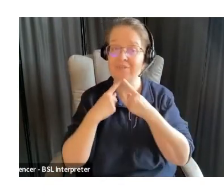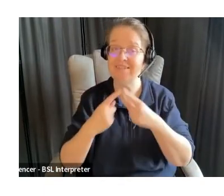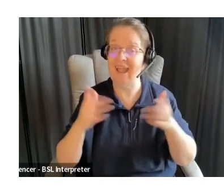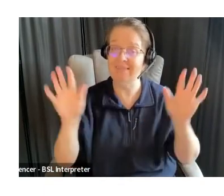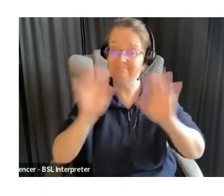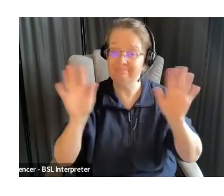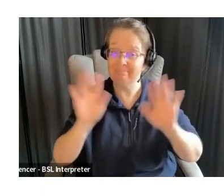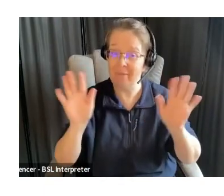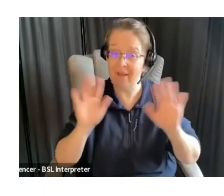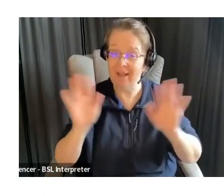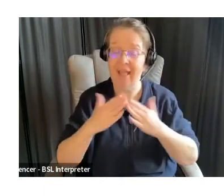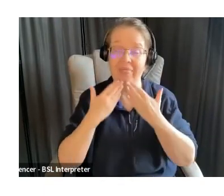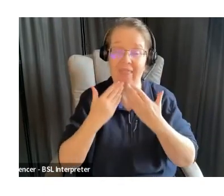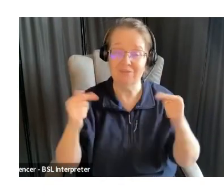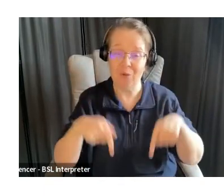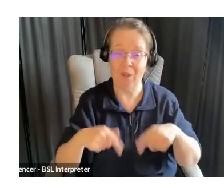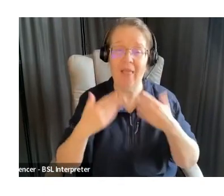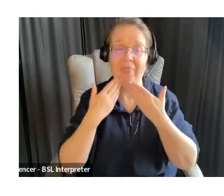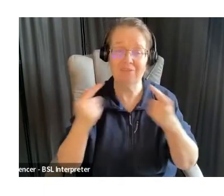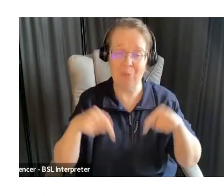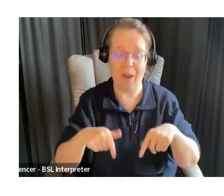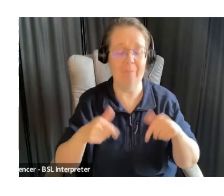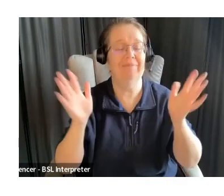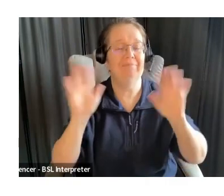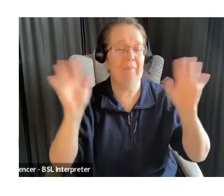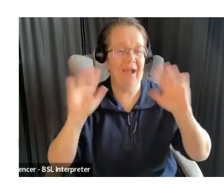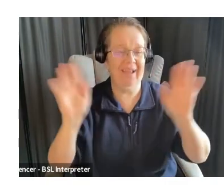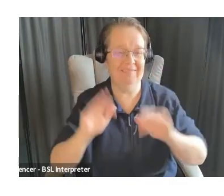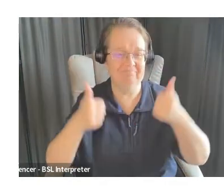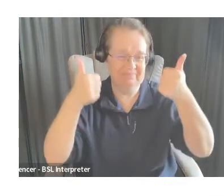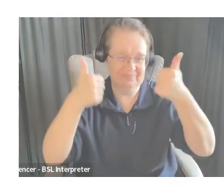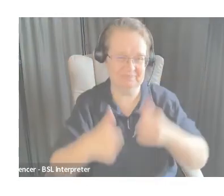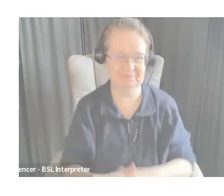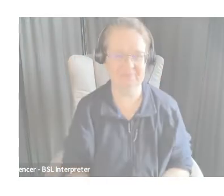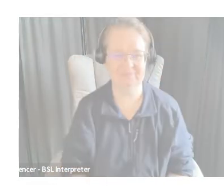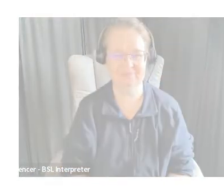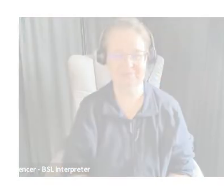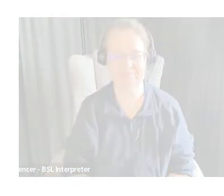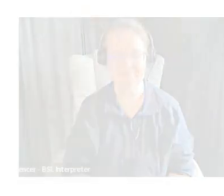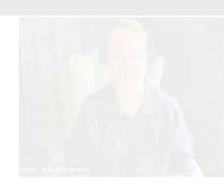off and say thanks for coming today. Bye. Hi, thank you.